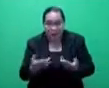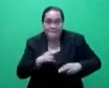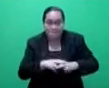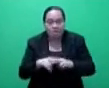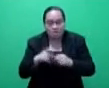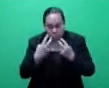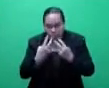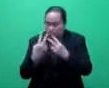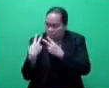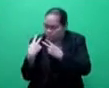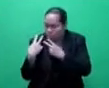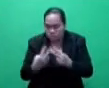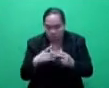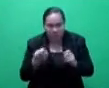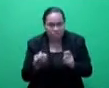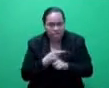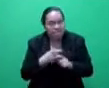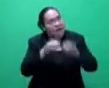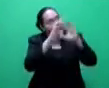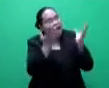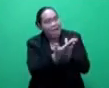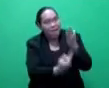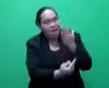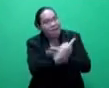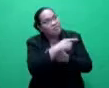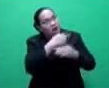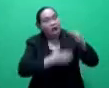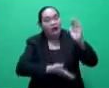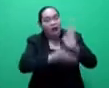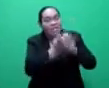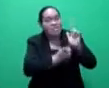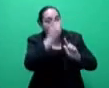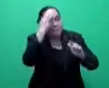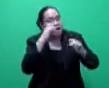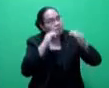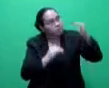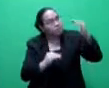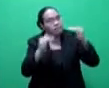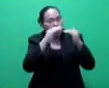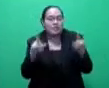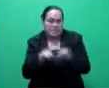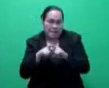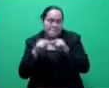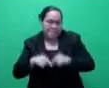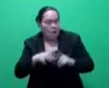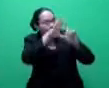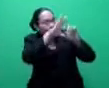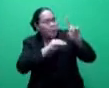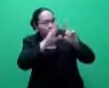some of the changes which have taken place globally in highly developed countries. The new licensing system is